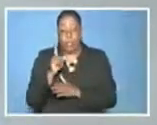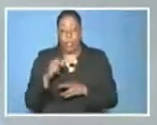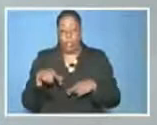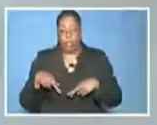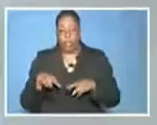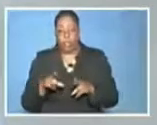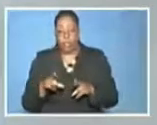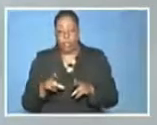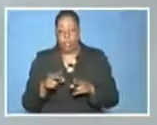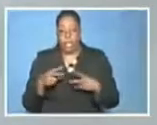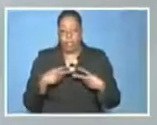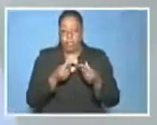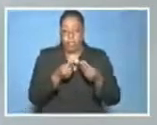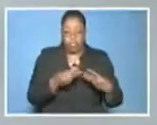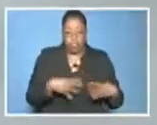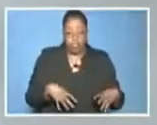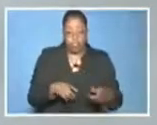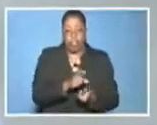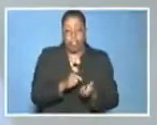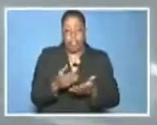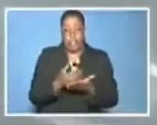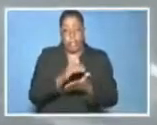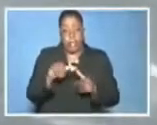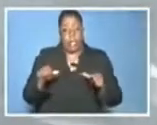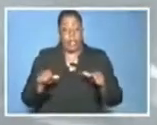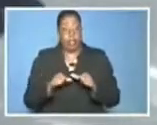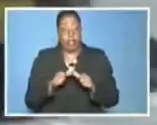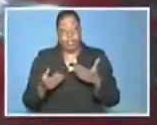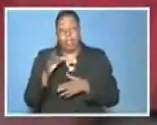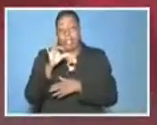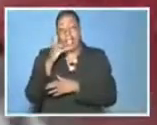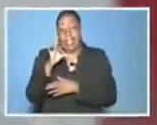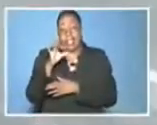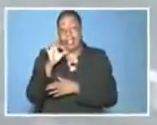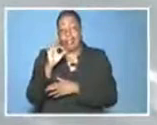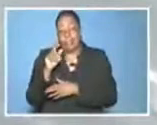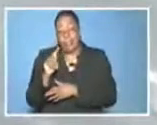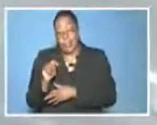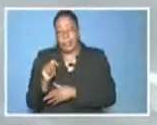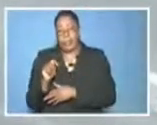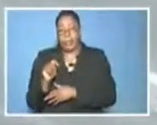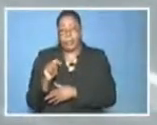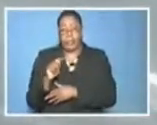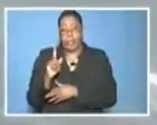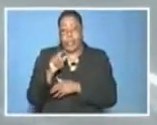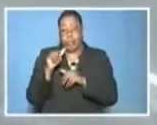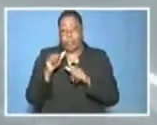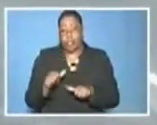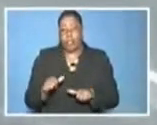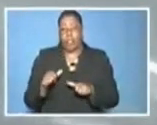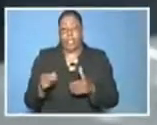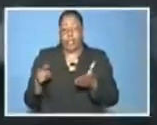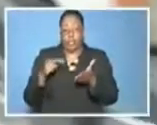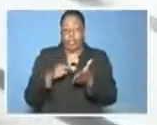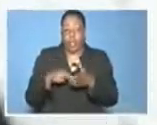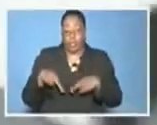had deteriorated in some areas to less than 18 feet in width, and where possible, we've been able to restore